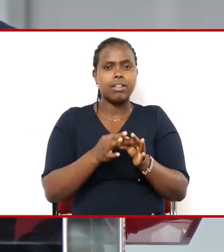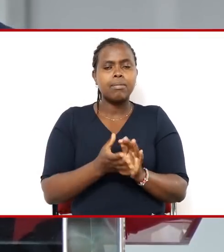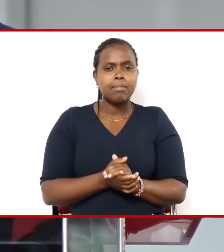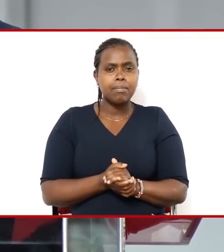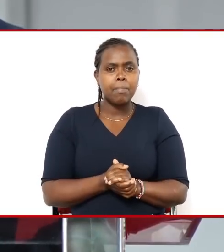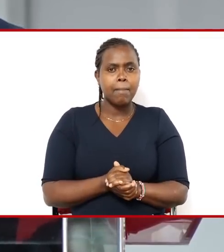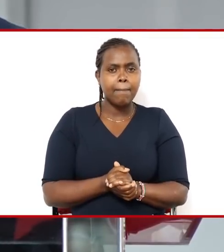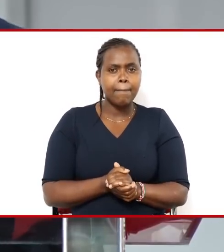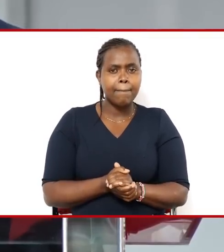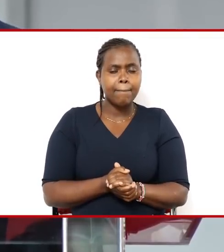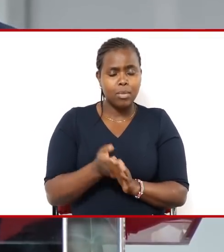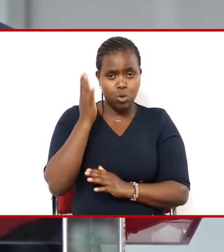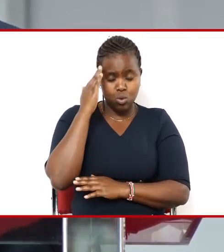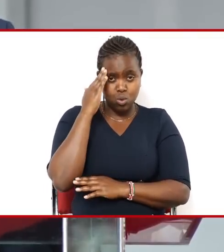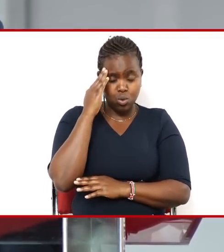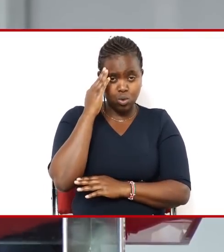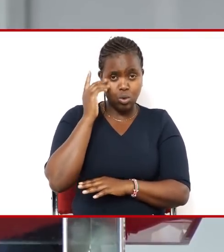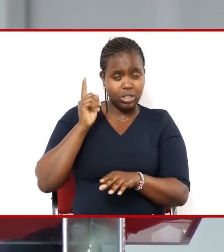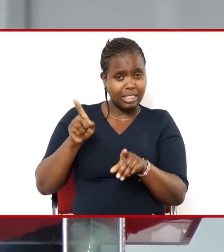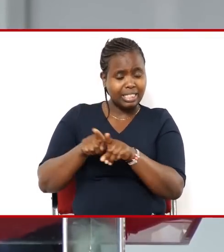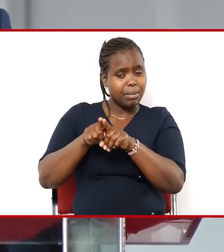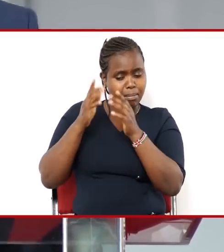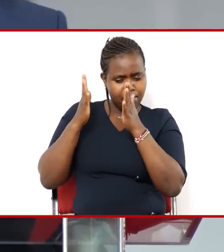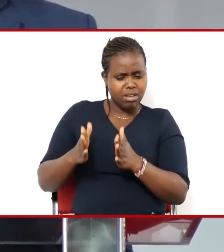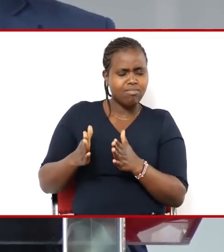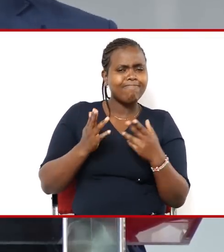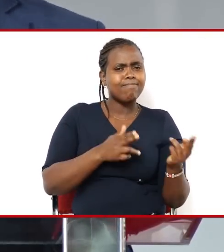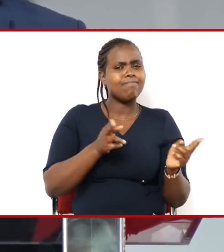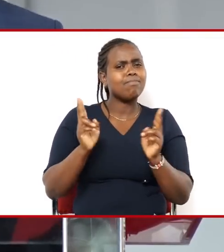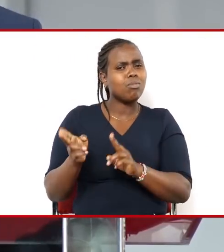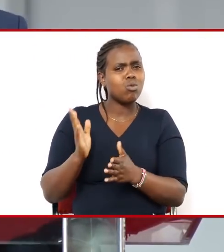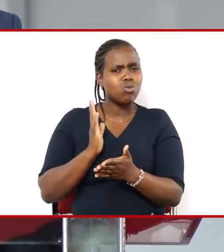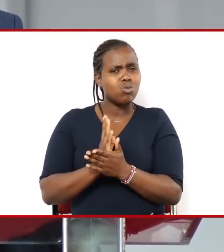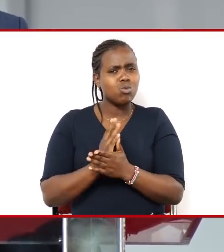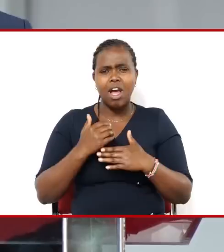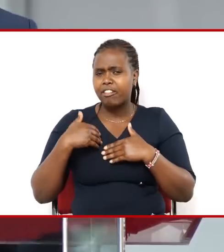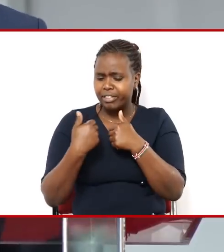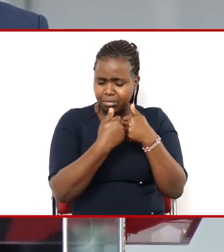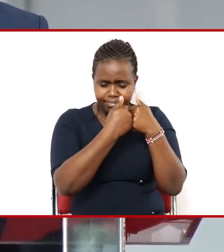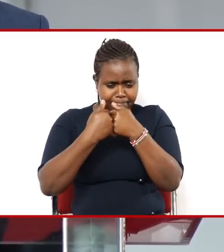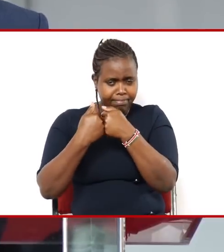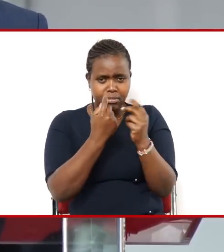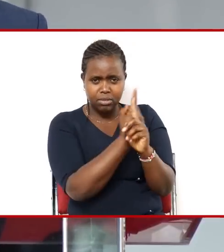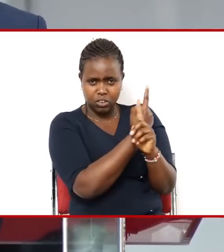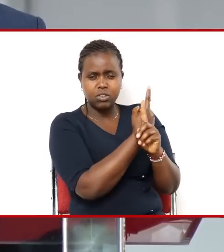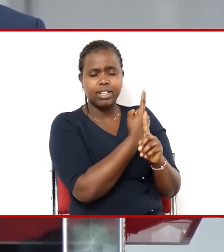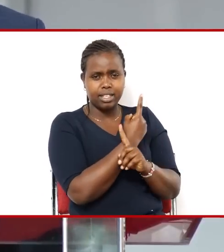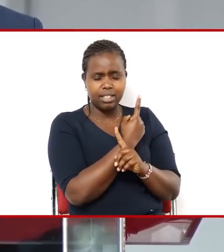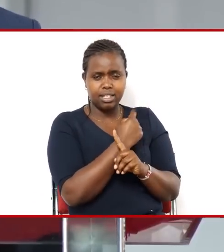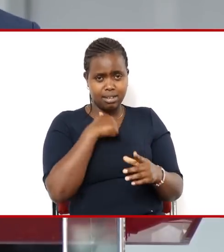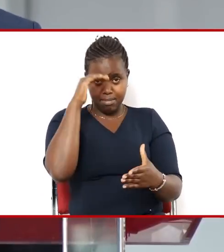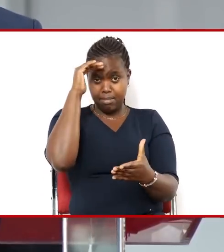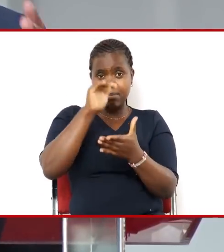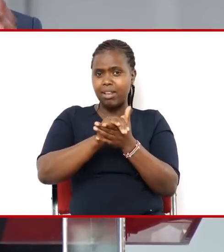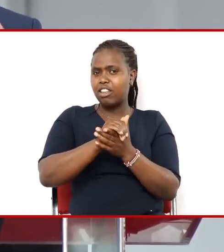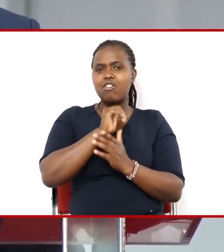failure. You know, as human beings, we have gone through many challenges. And I